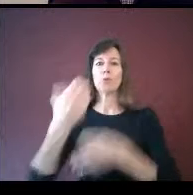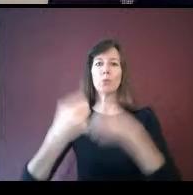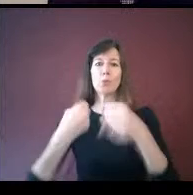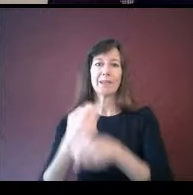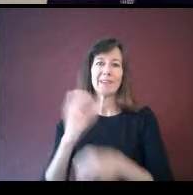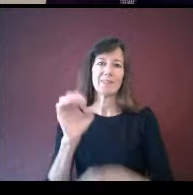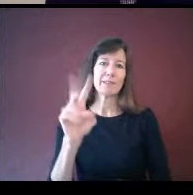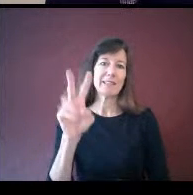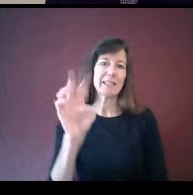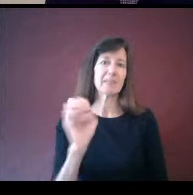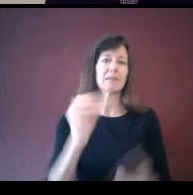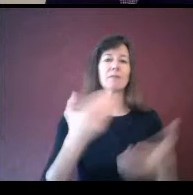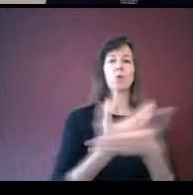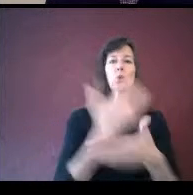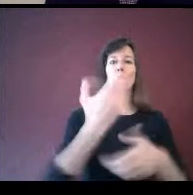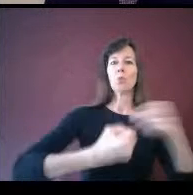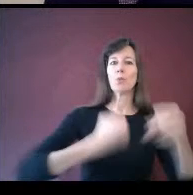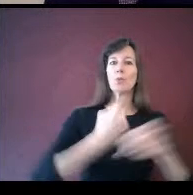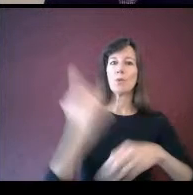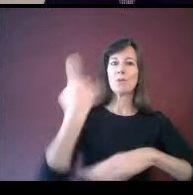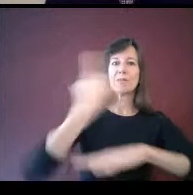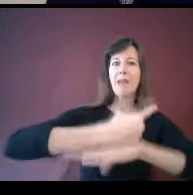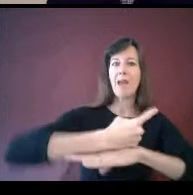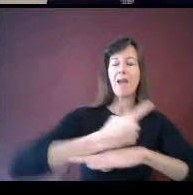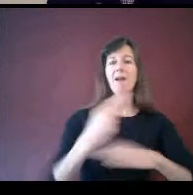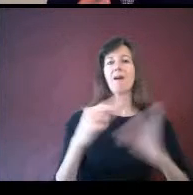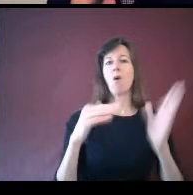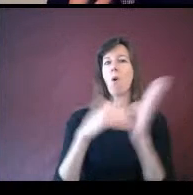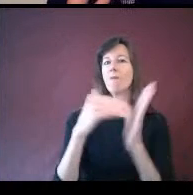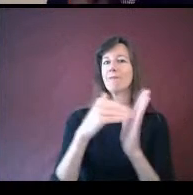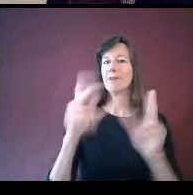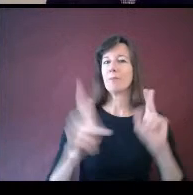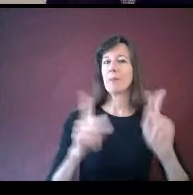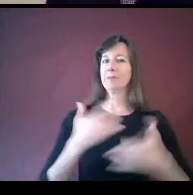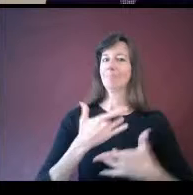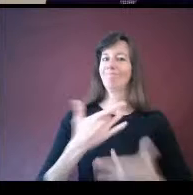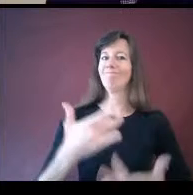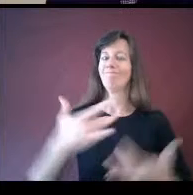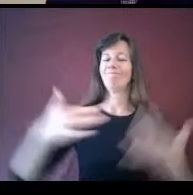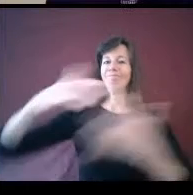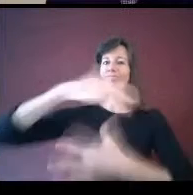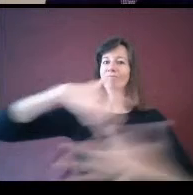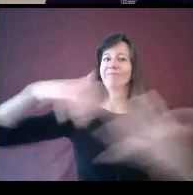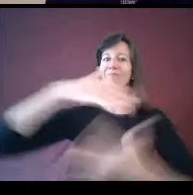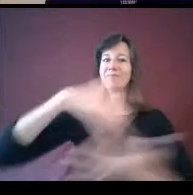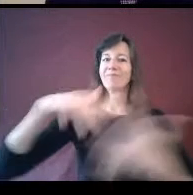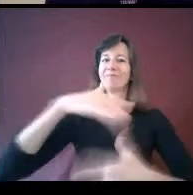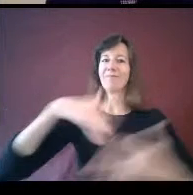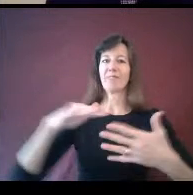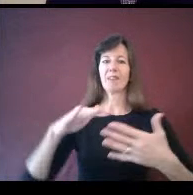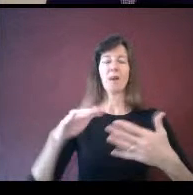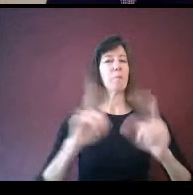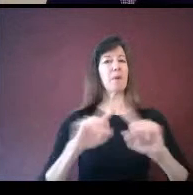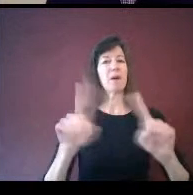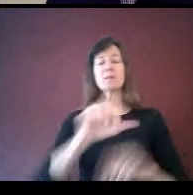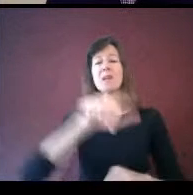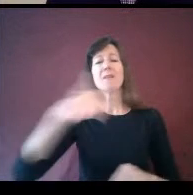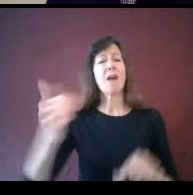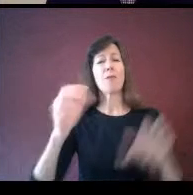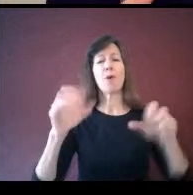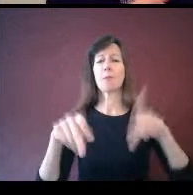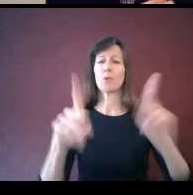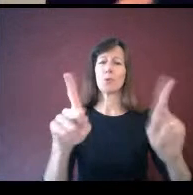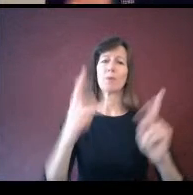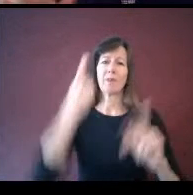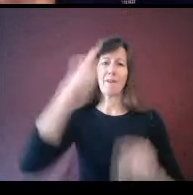we always or often mark by getting together. It's really another opportunity for us to, rather